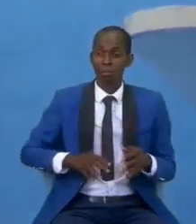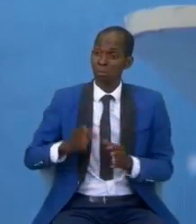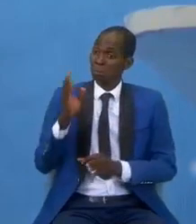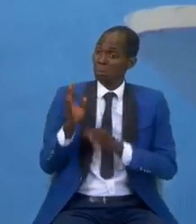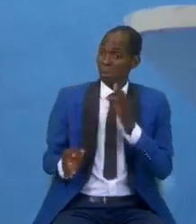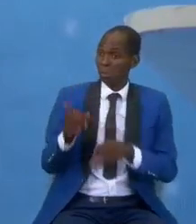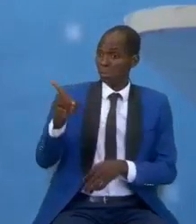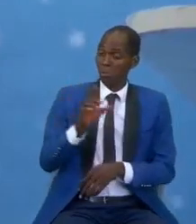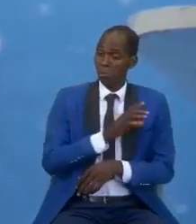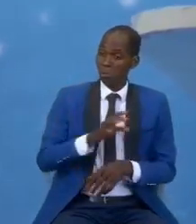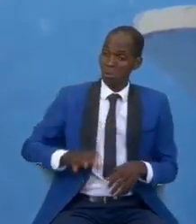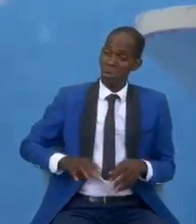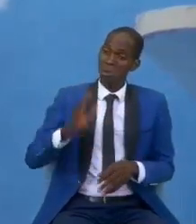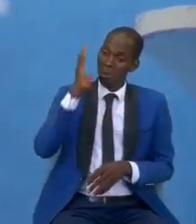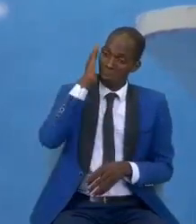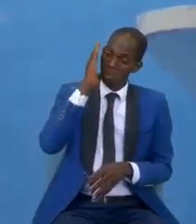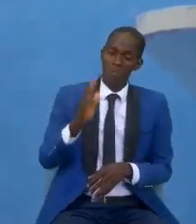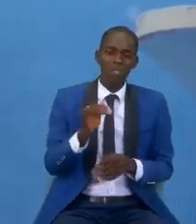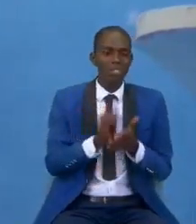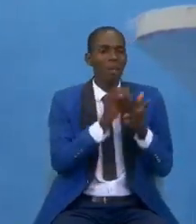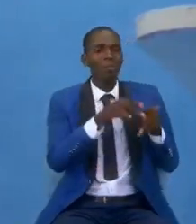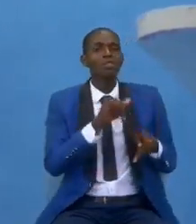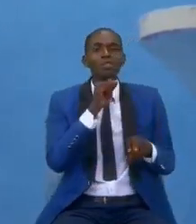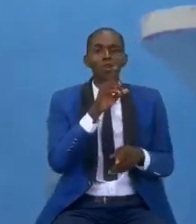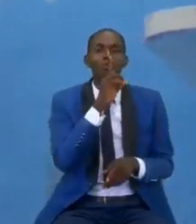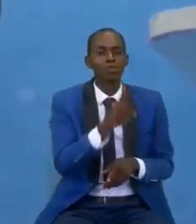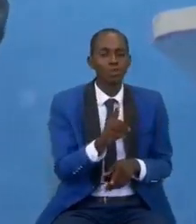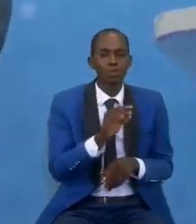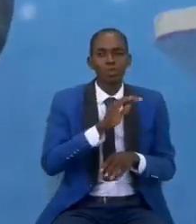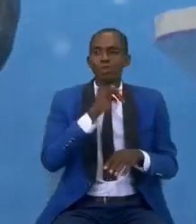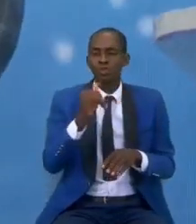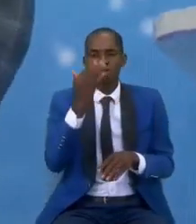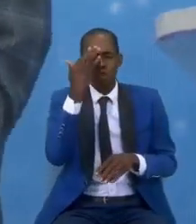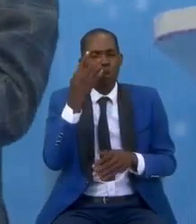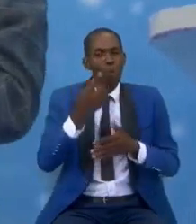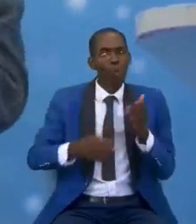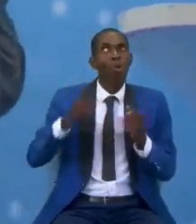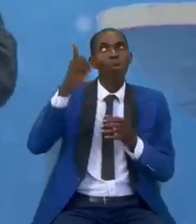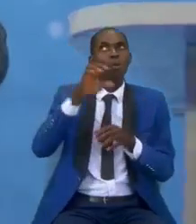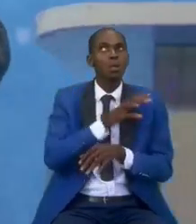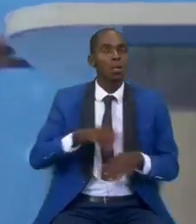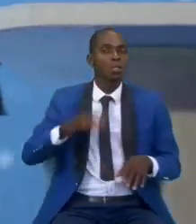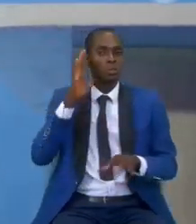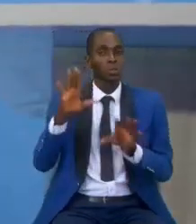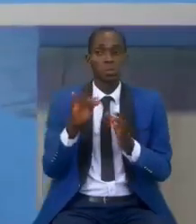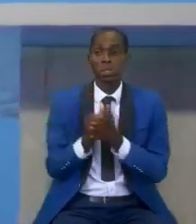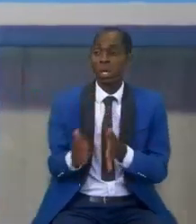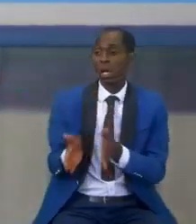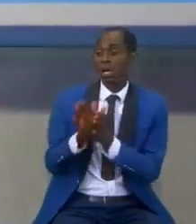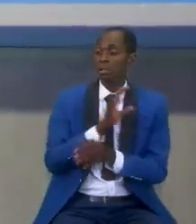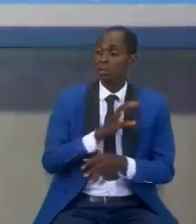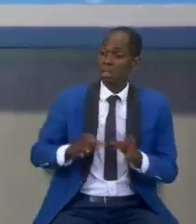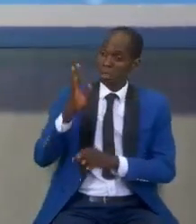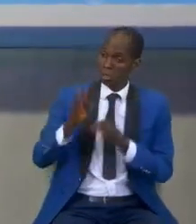will do. That's why he said, if thou wilt. If you're willing, then you can make me whole. And Jesus